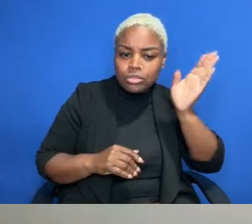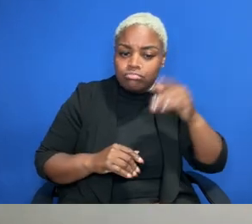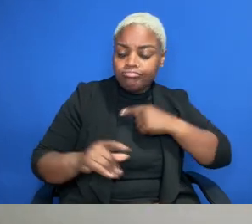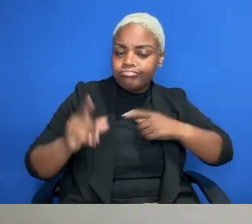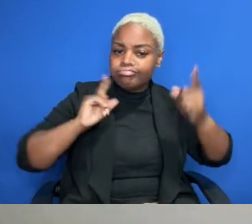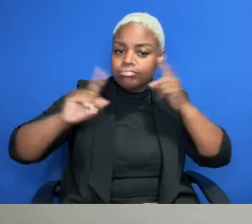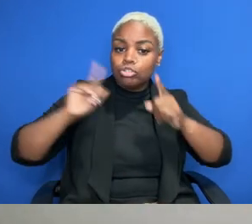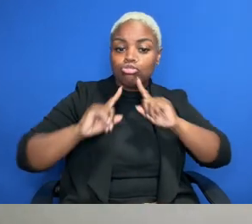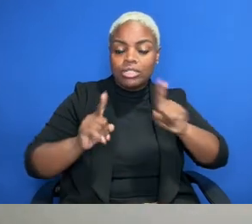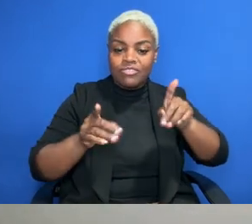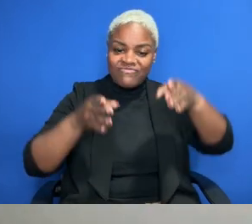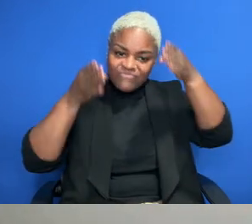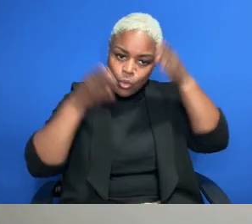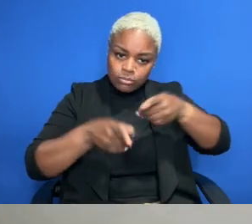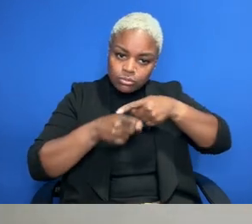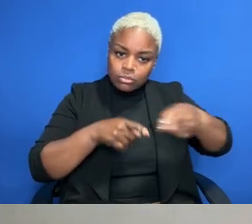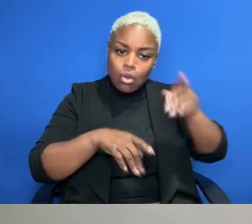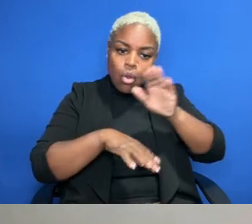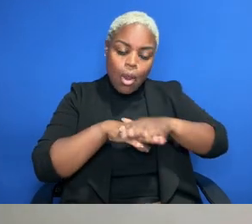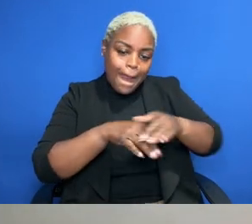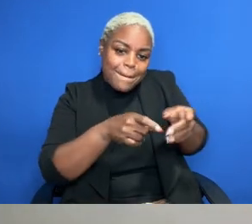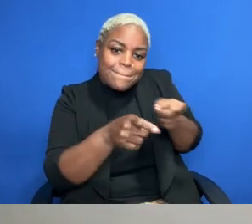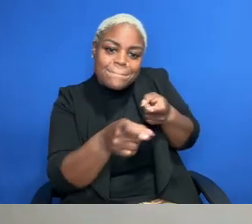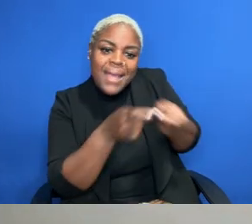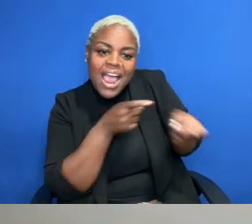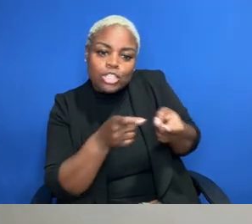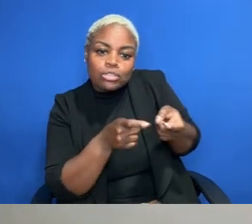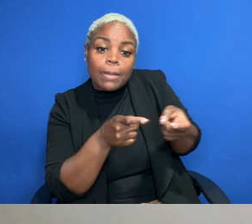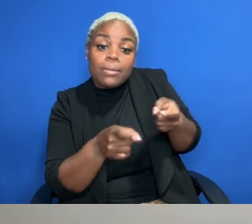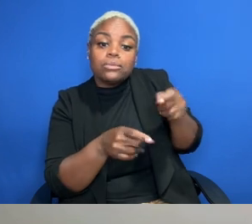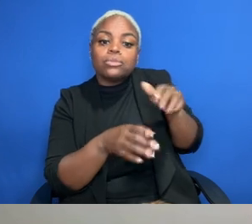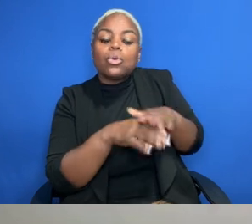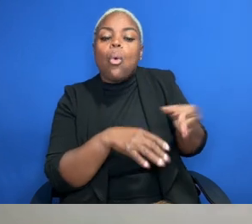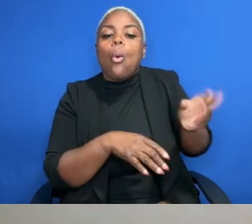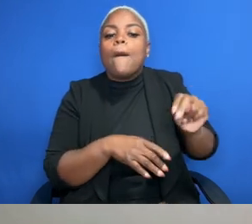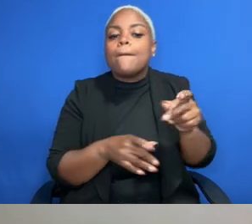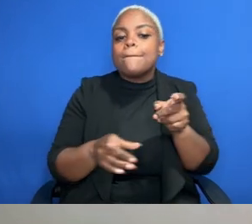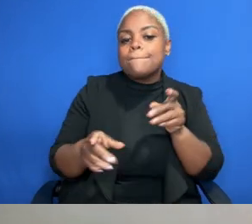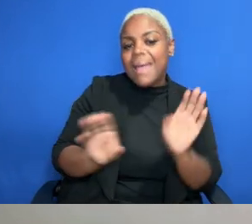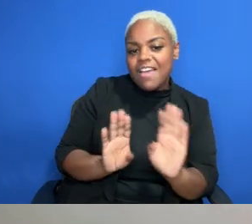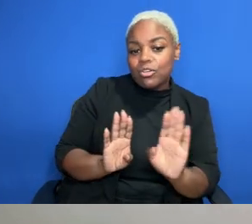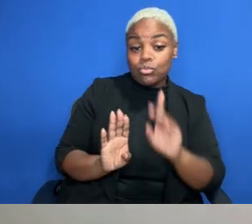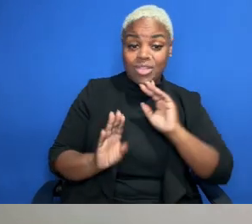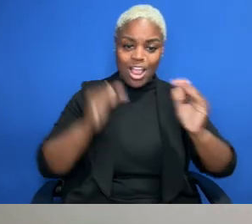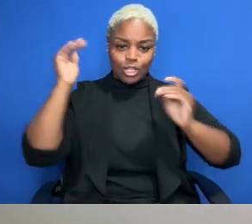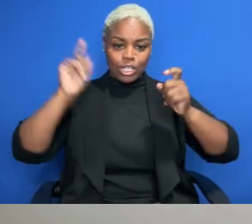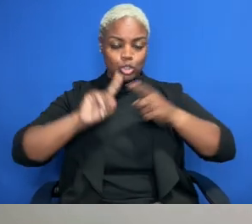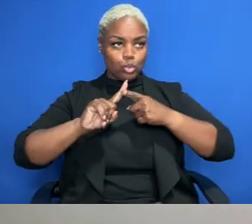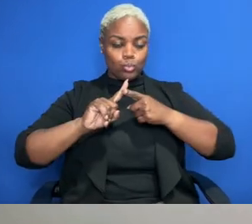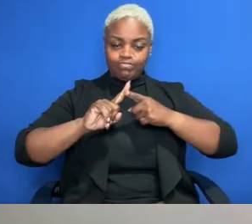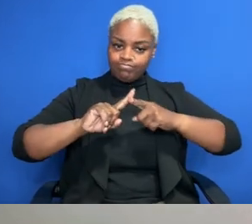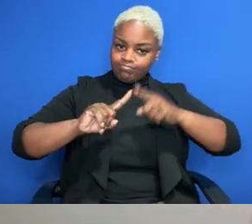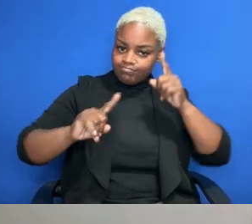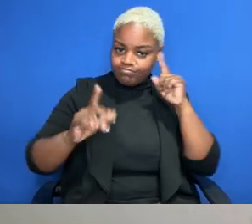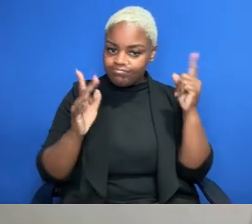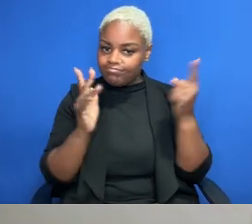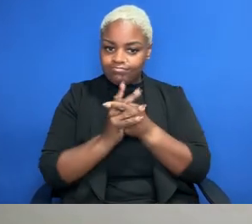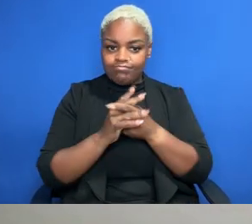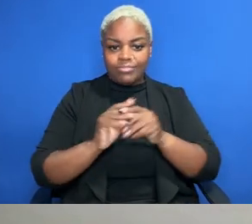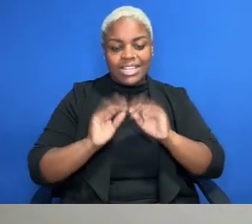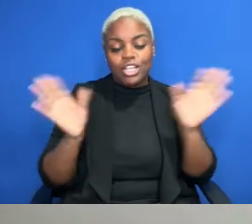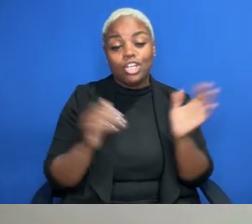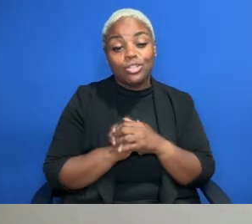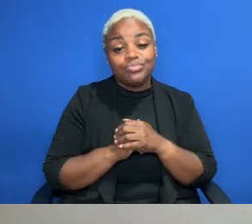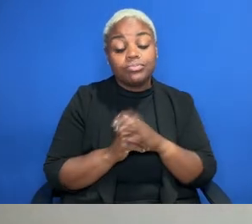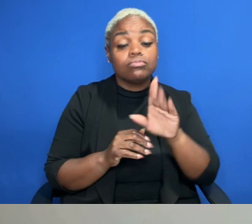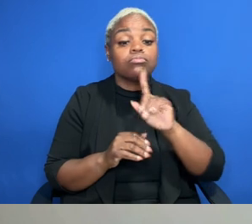lot of the presentations I heard today were really focused on sort of managing. One has to manage their own behavior, and adults need to